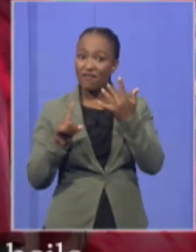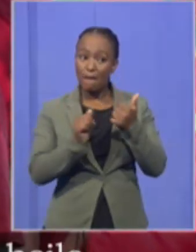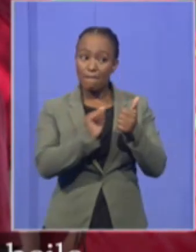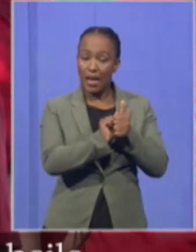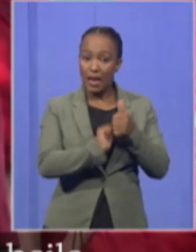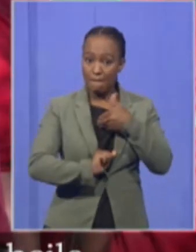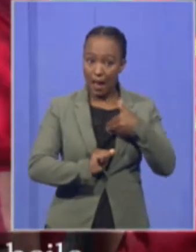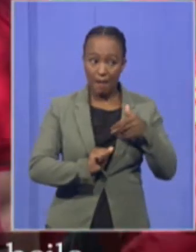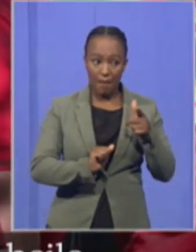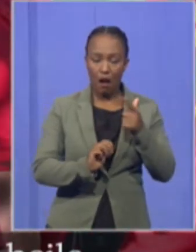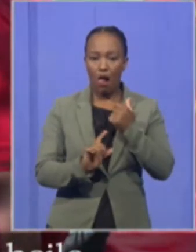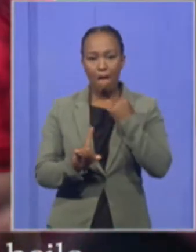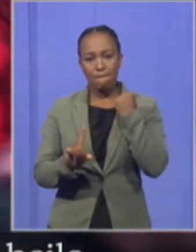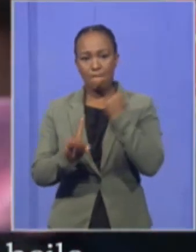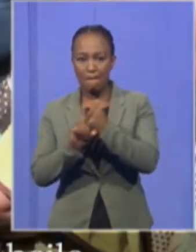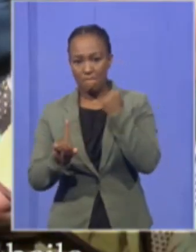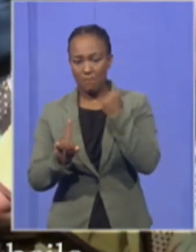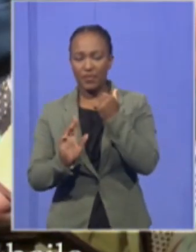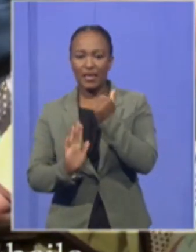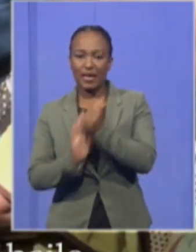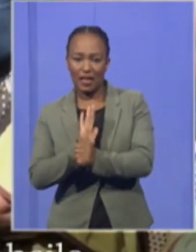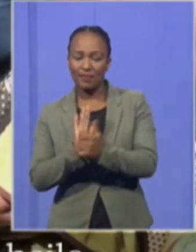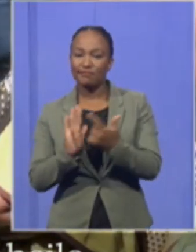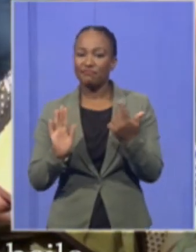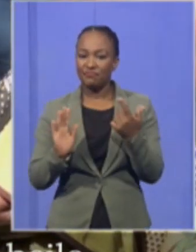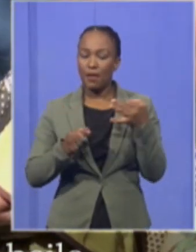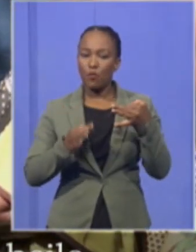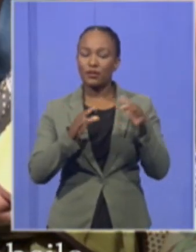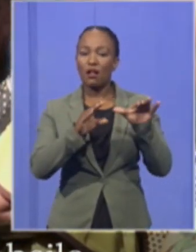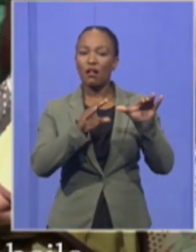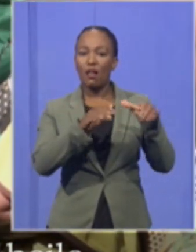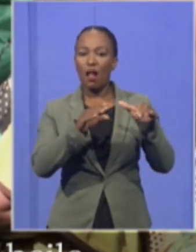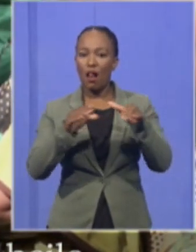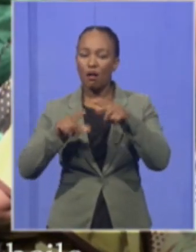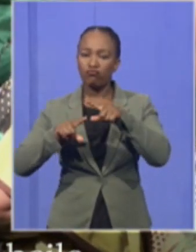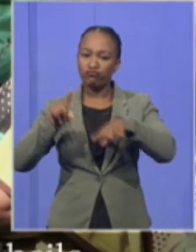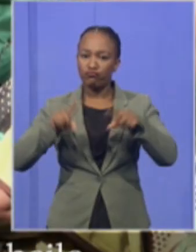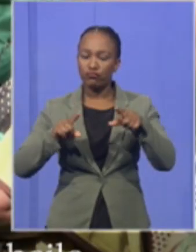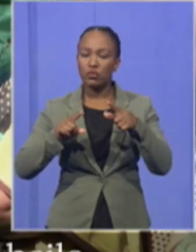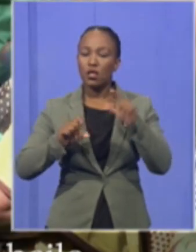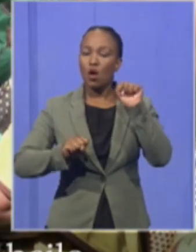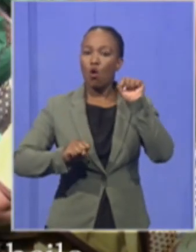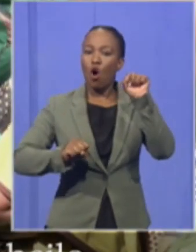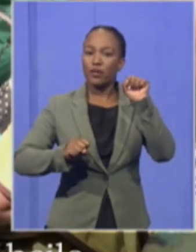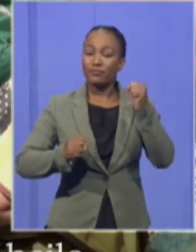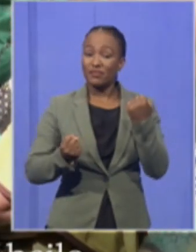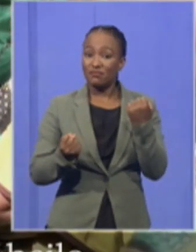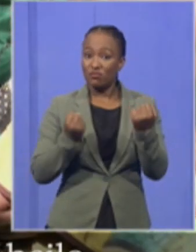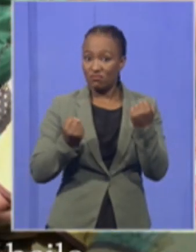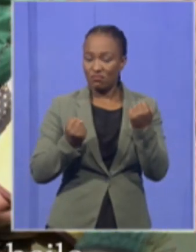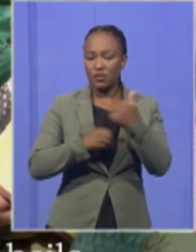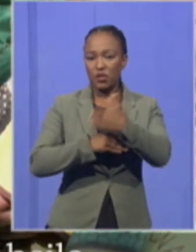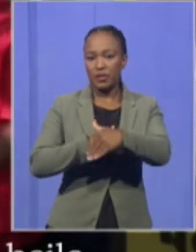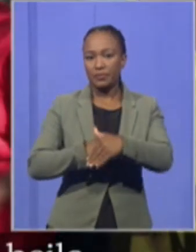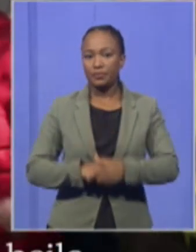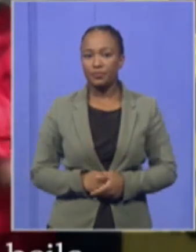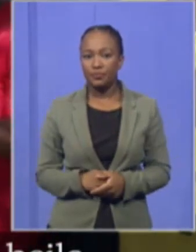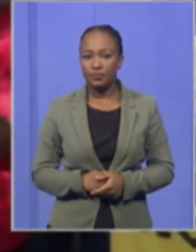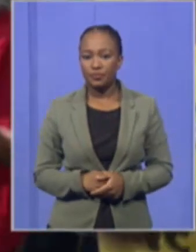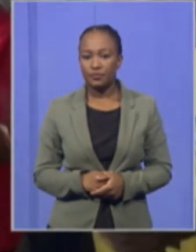mmagwe. Makoko a farologaneng a sepolotiki a dirile ditshupetso kwa ntle ga kgotlatshekelo a batla bosiamisi.